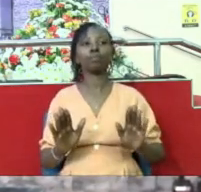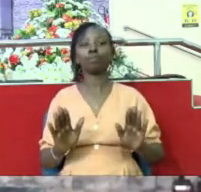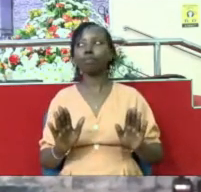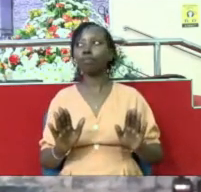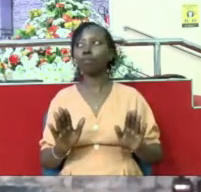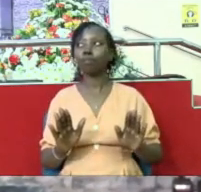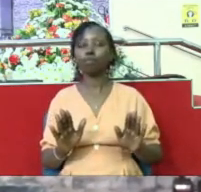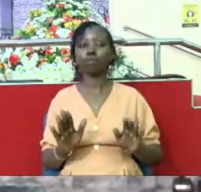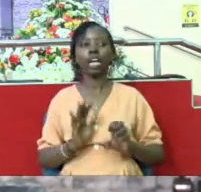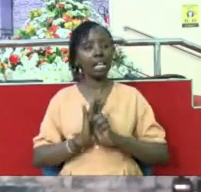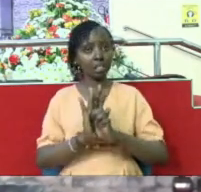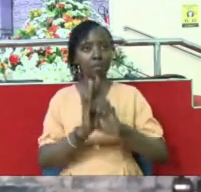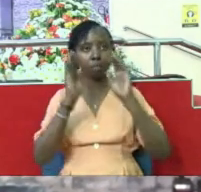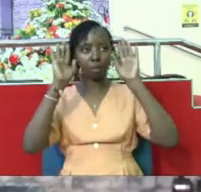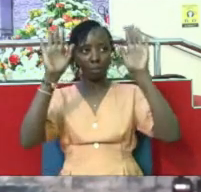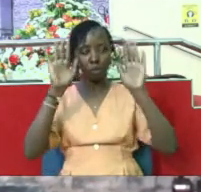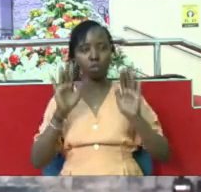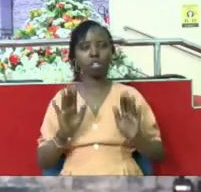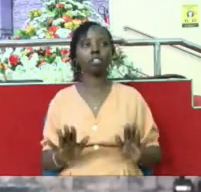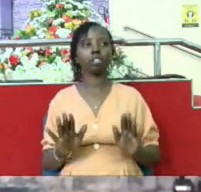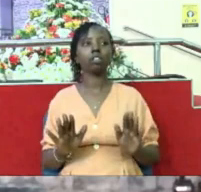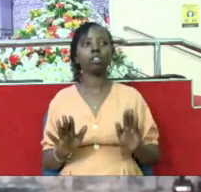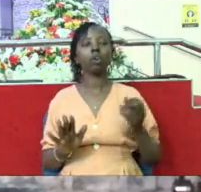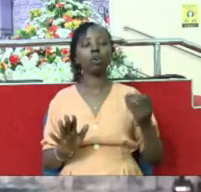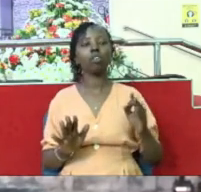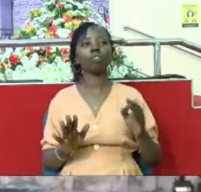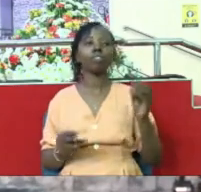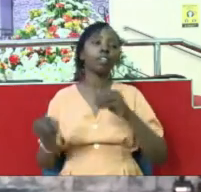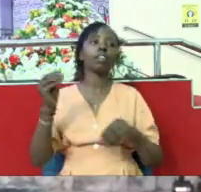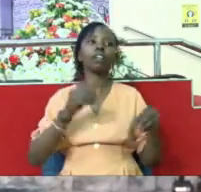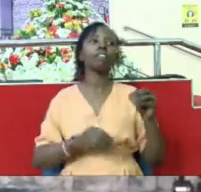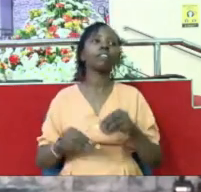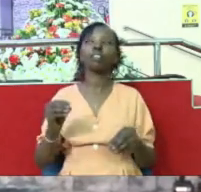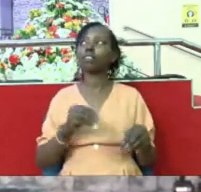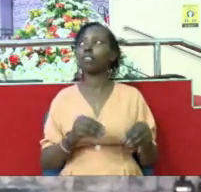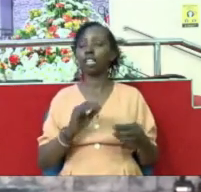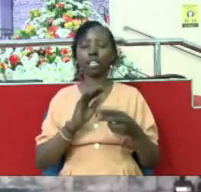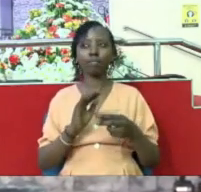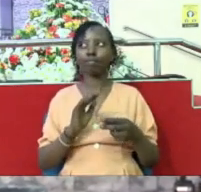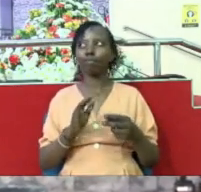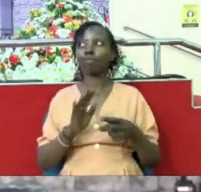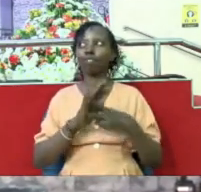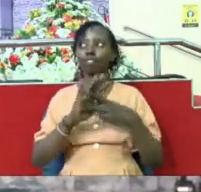An example of giving. He starts with verse number